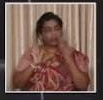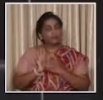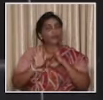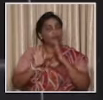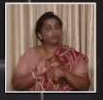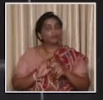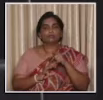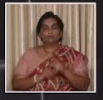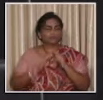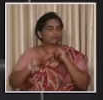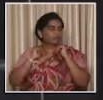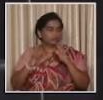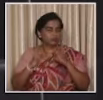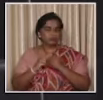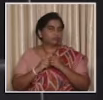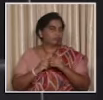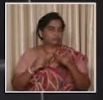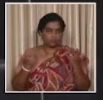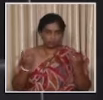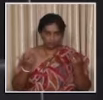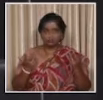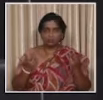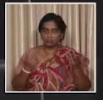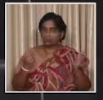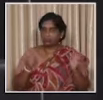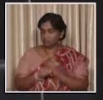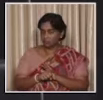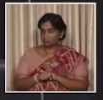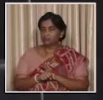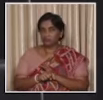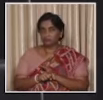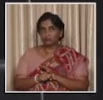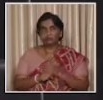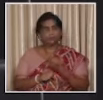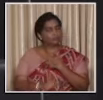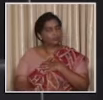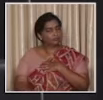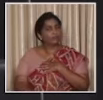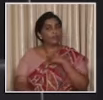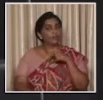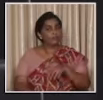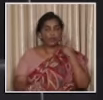fruition. And we have had similar problems